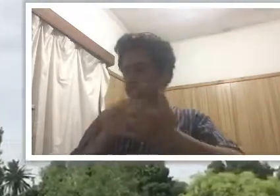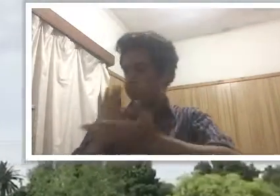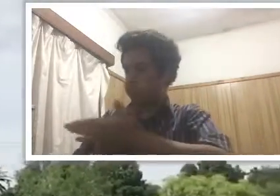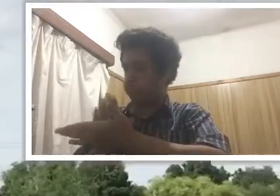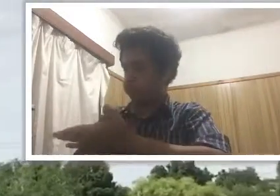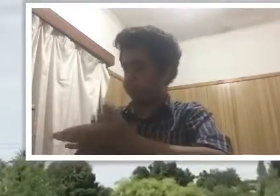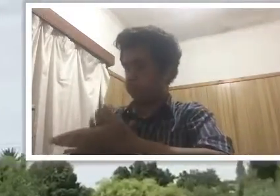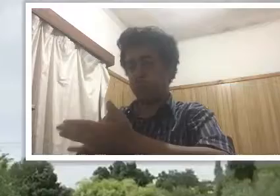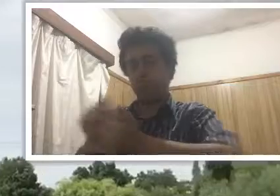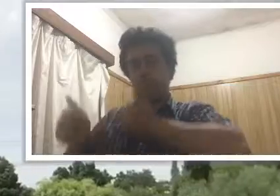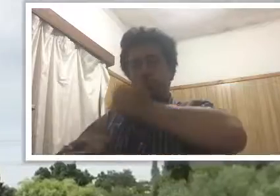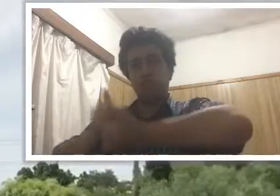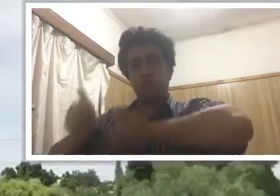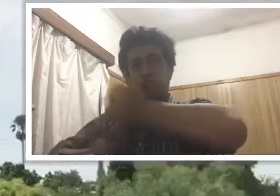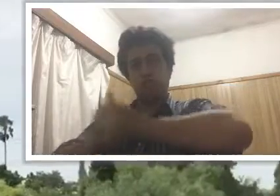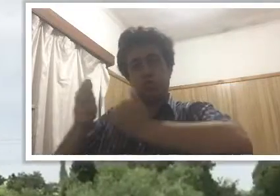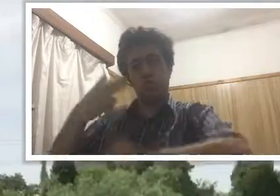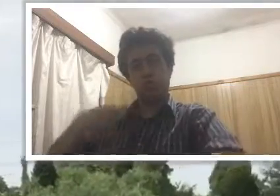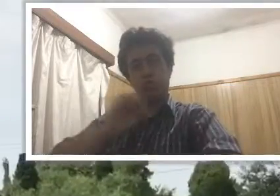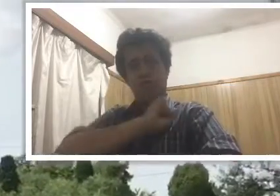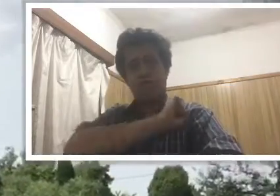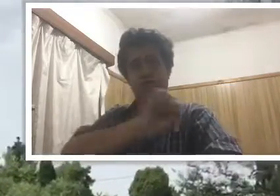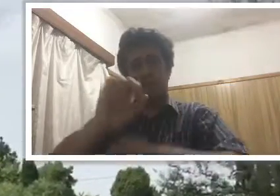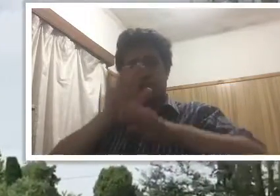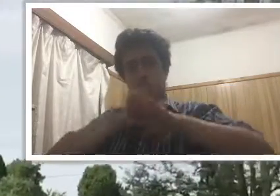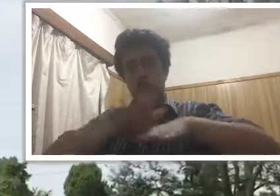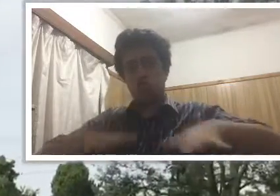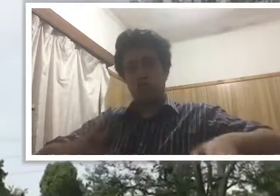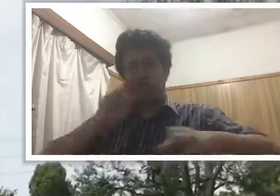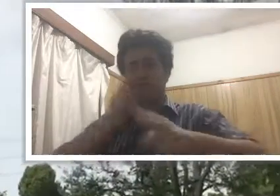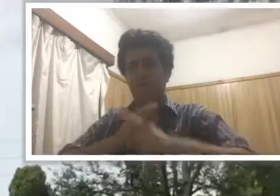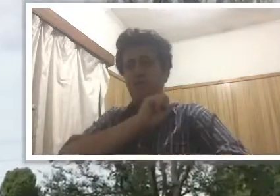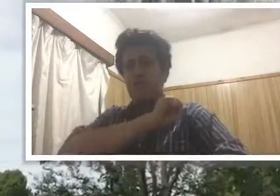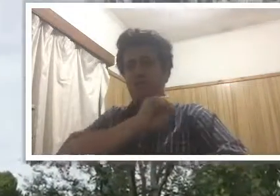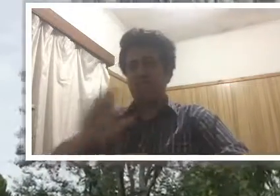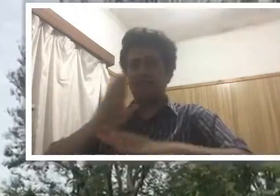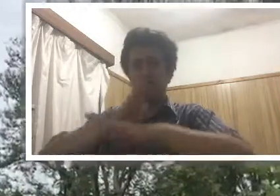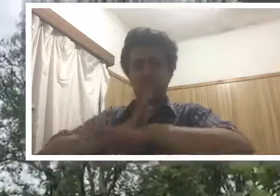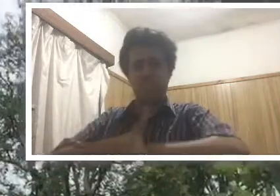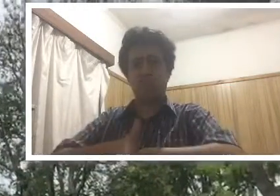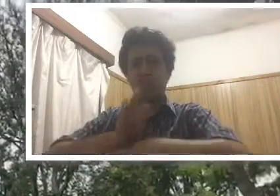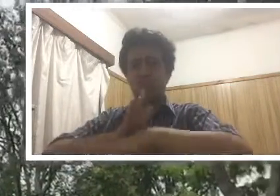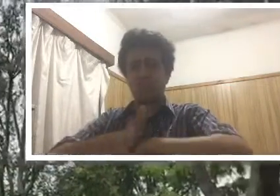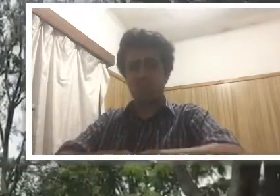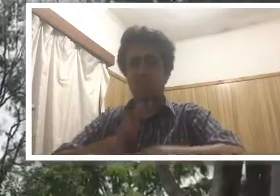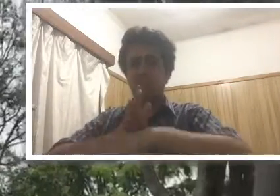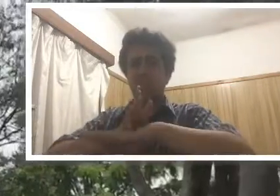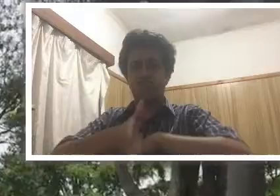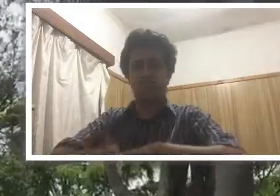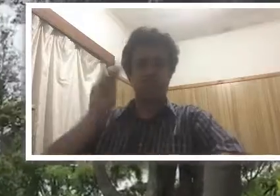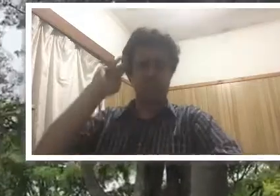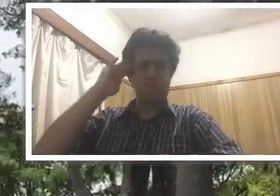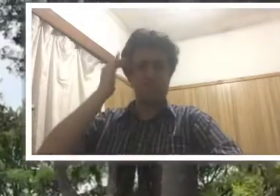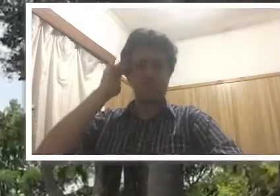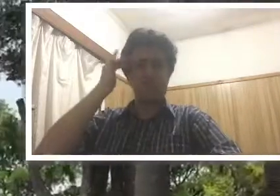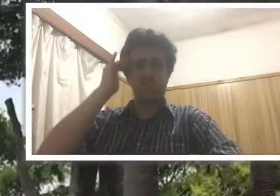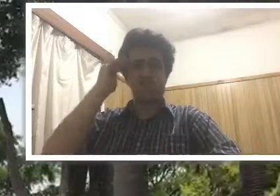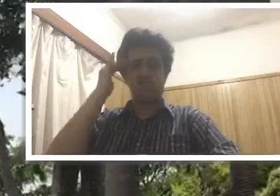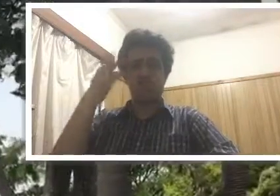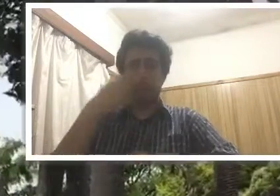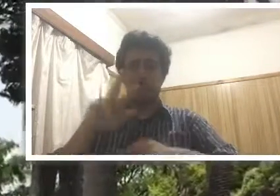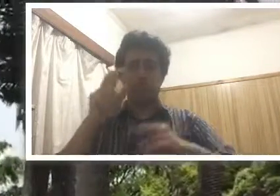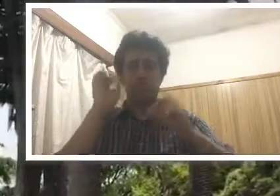classroom and also throughout the school, such as the school or office entrance, in which parents